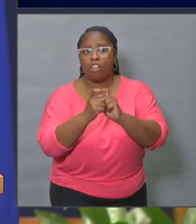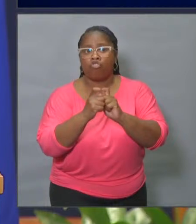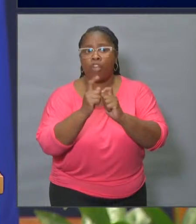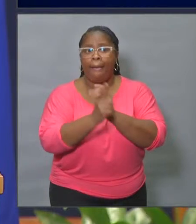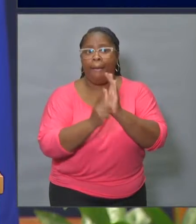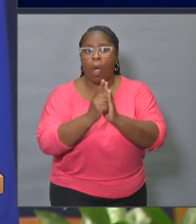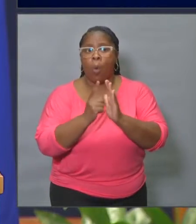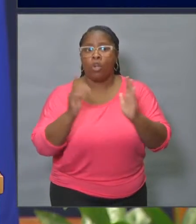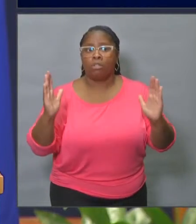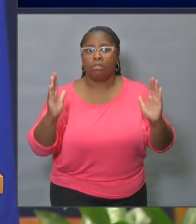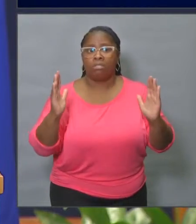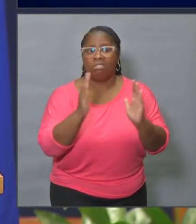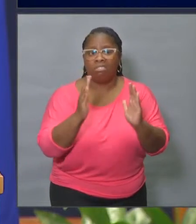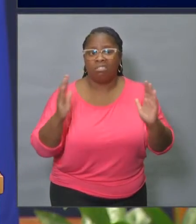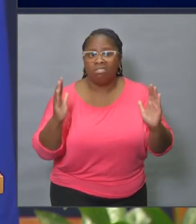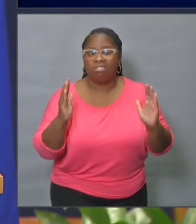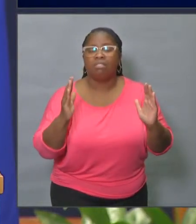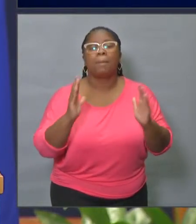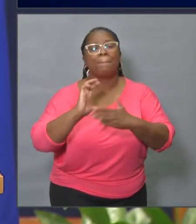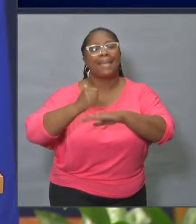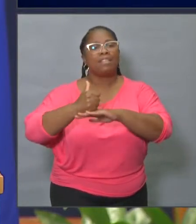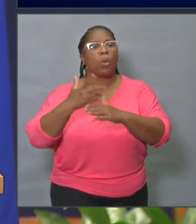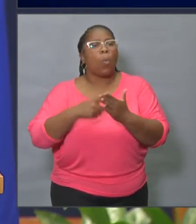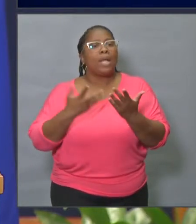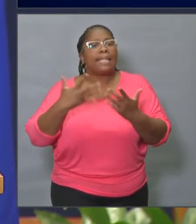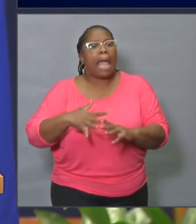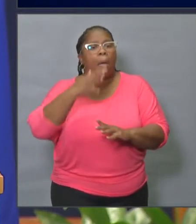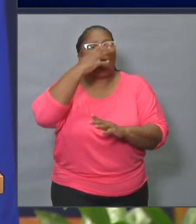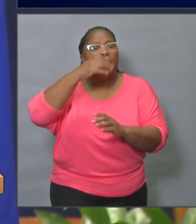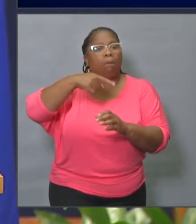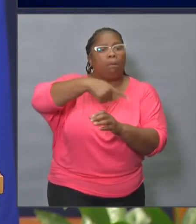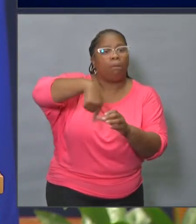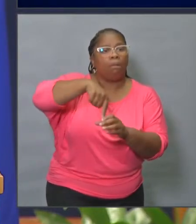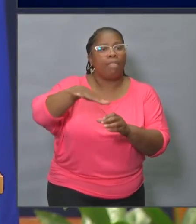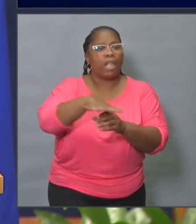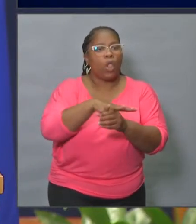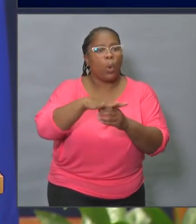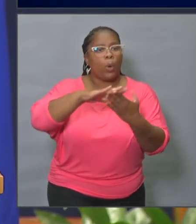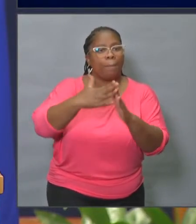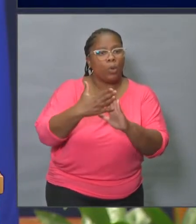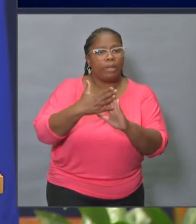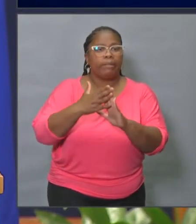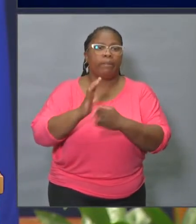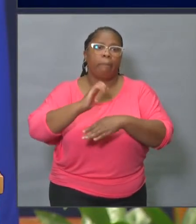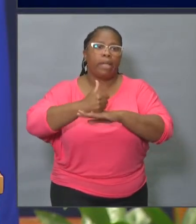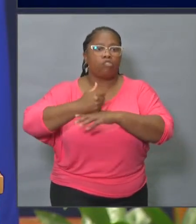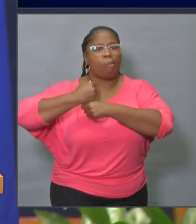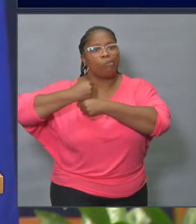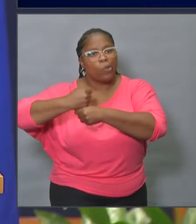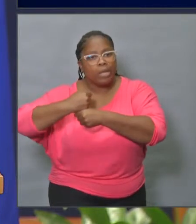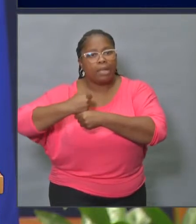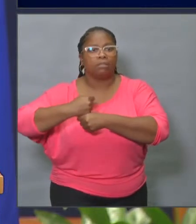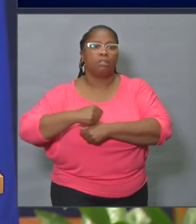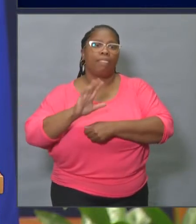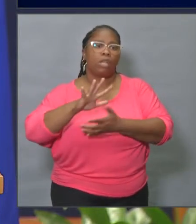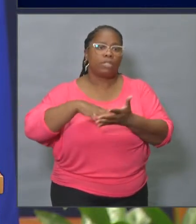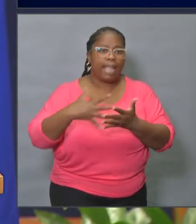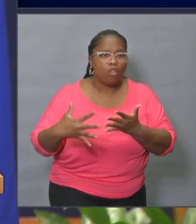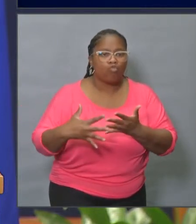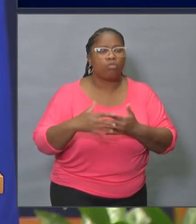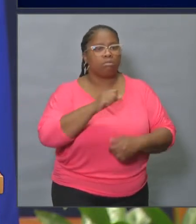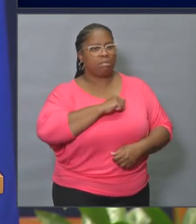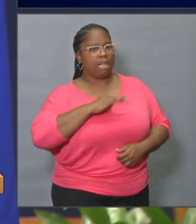close early based on what was happening in the local community, based on protest schedules or the needs and desires of their